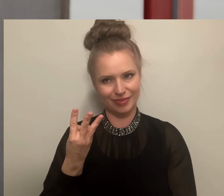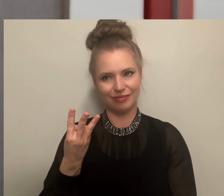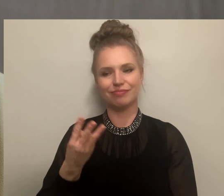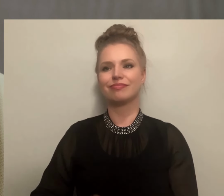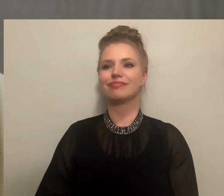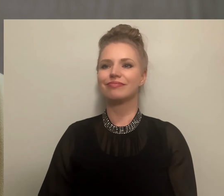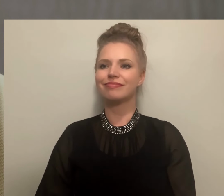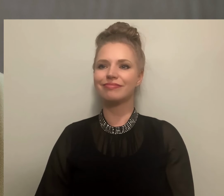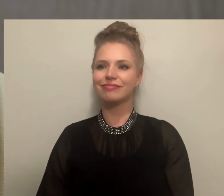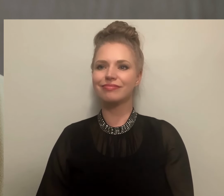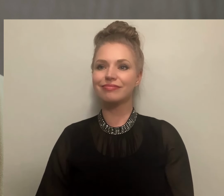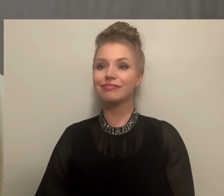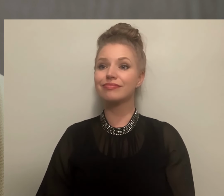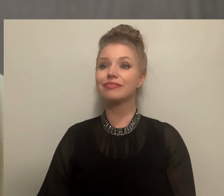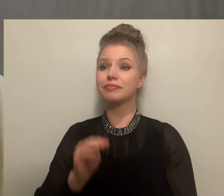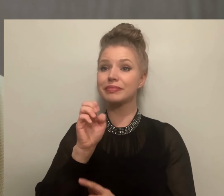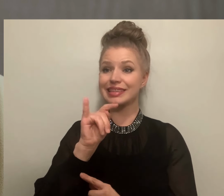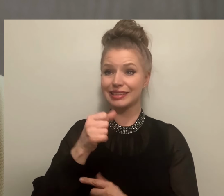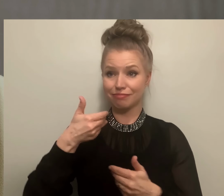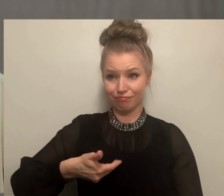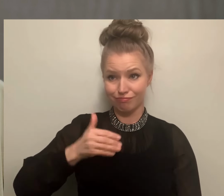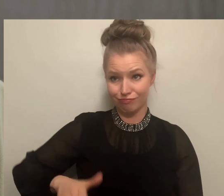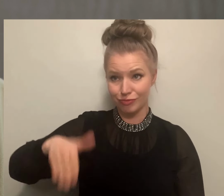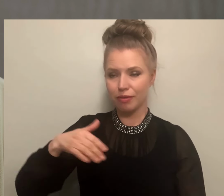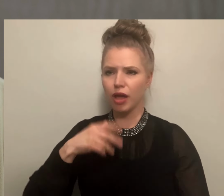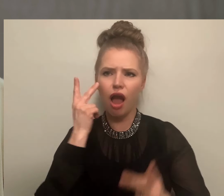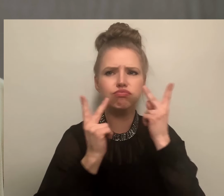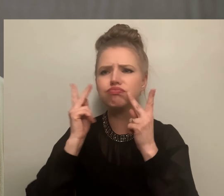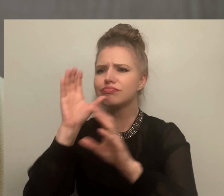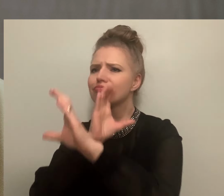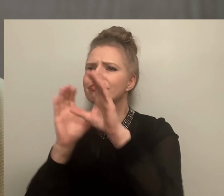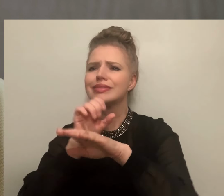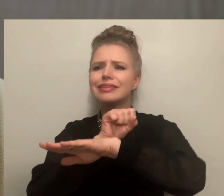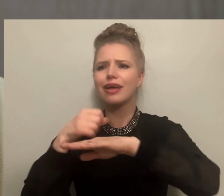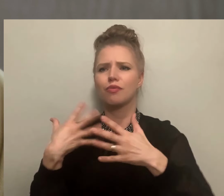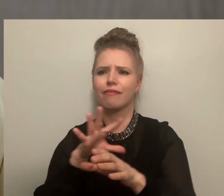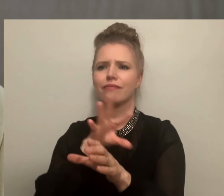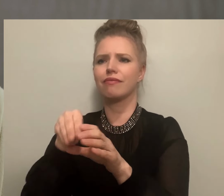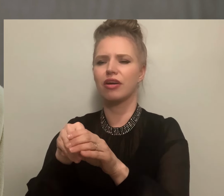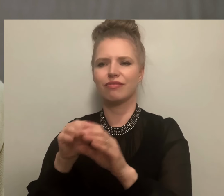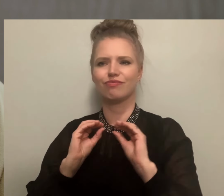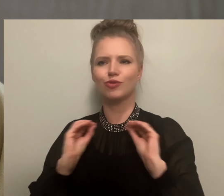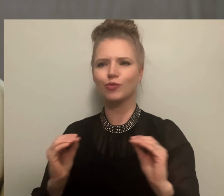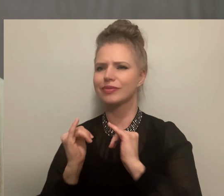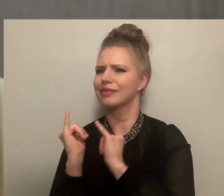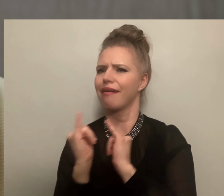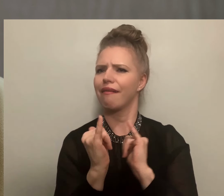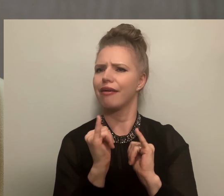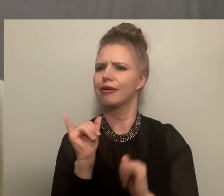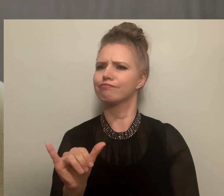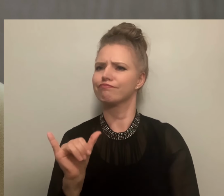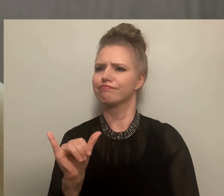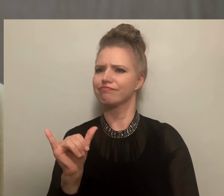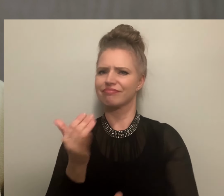Winnipeg here. As a Métis kid, I searched for myself on stage, and I at the time didn't see myself on stage